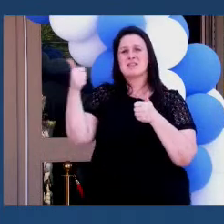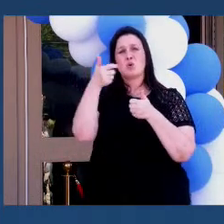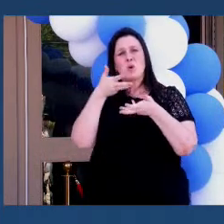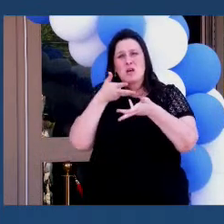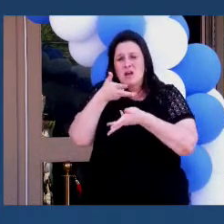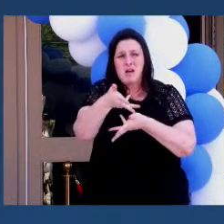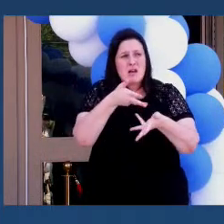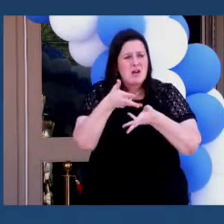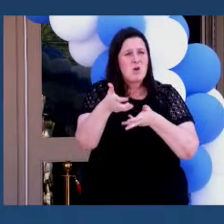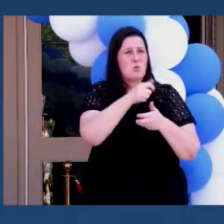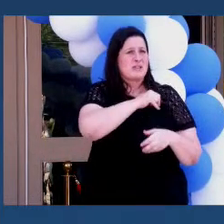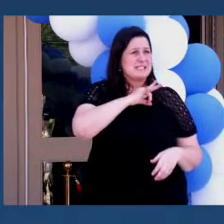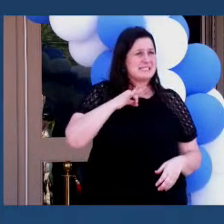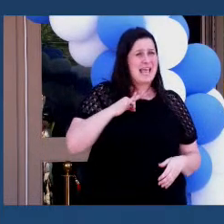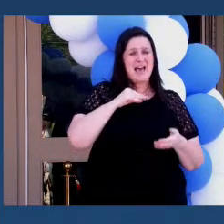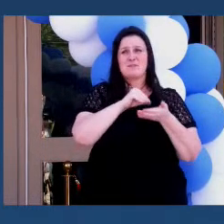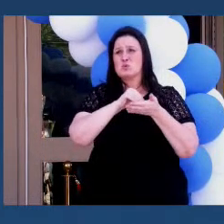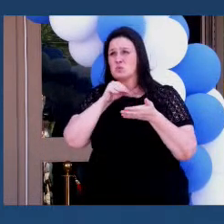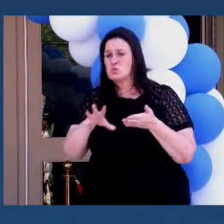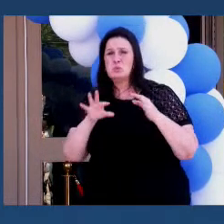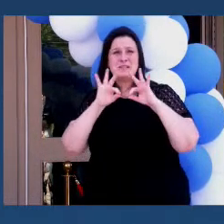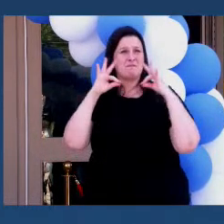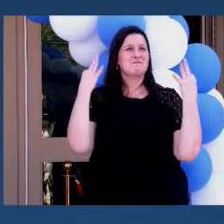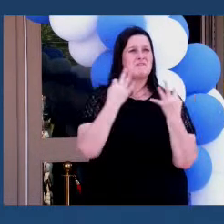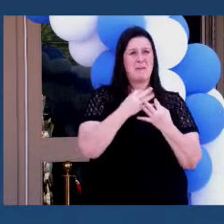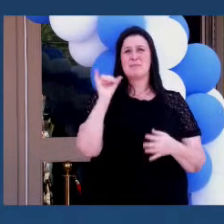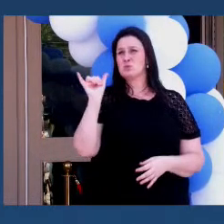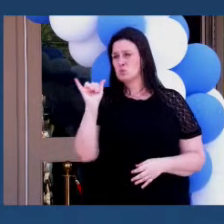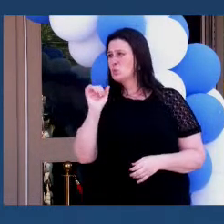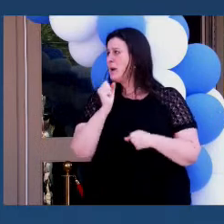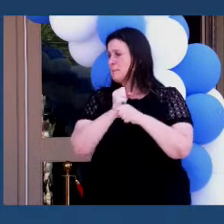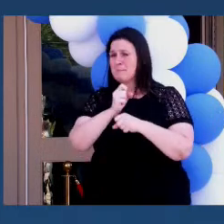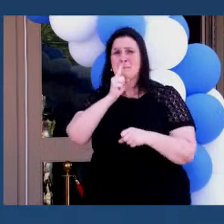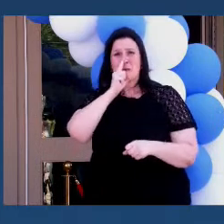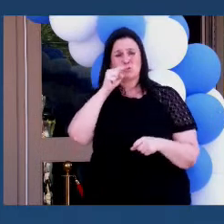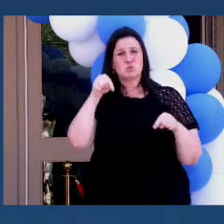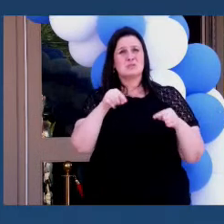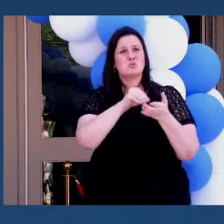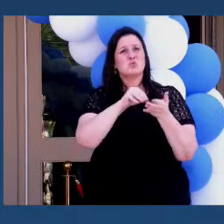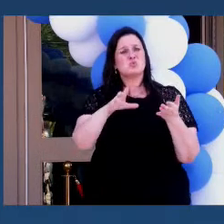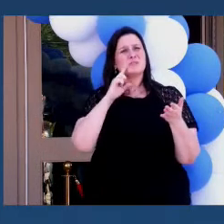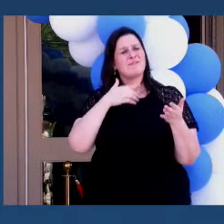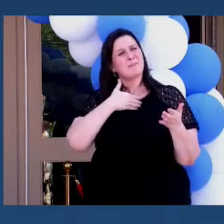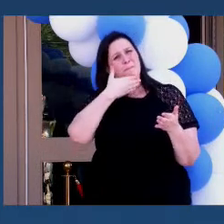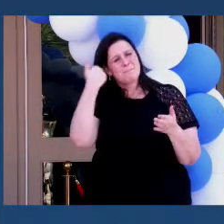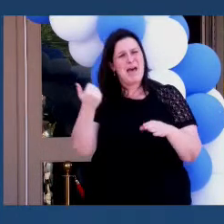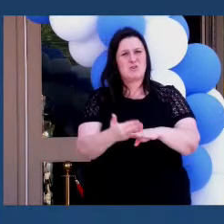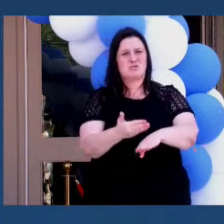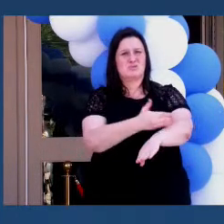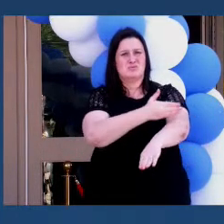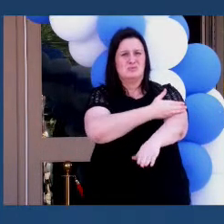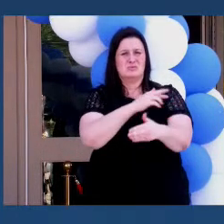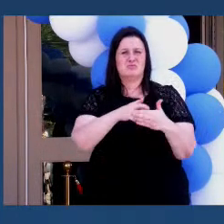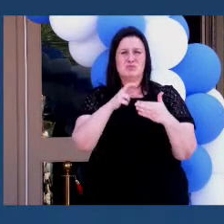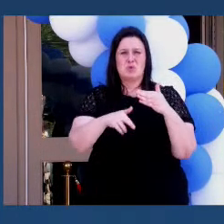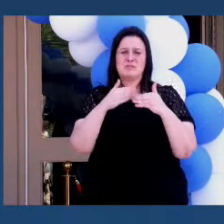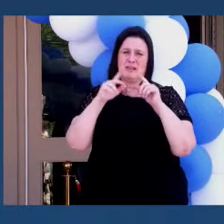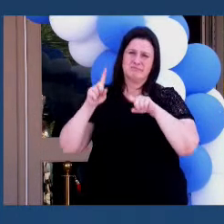and the students and the families to make sure the students have a better outcome than they've